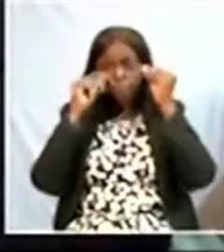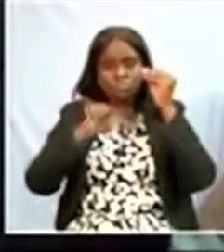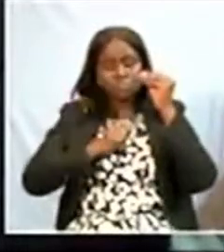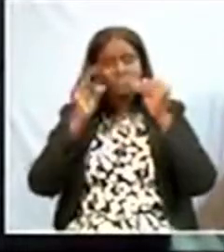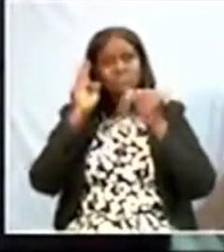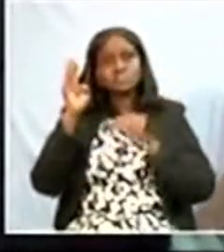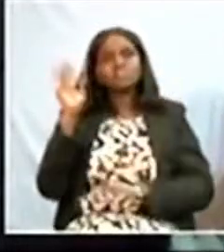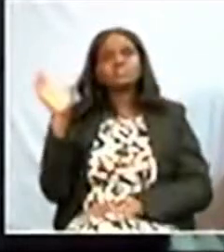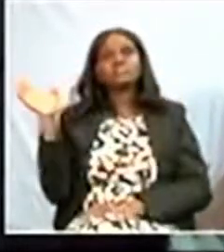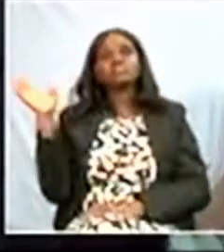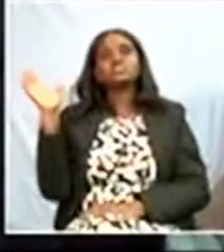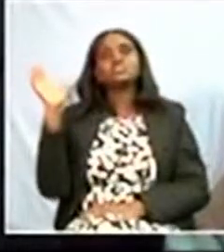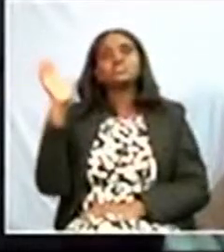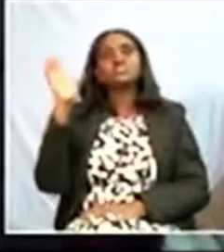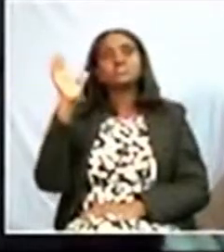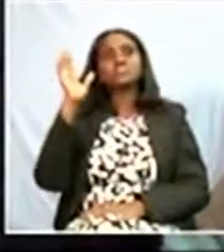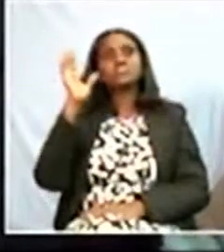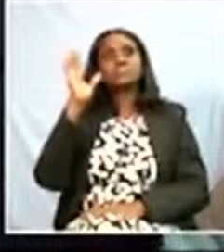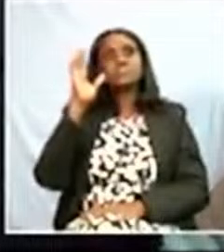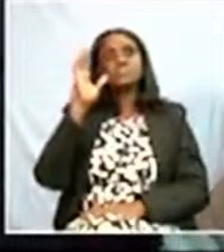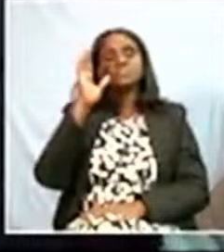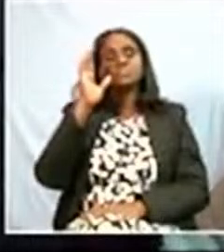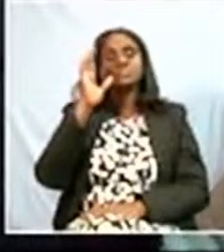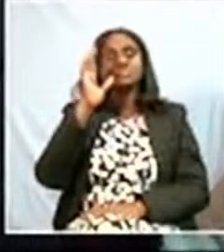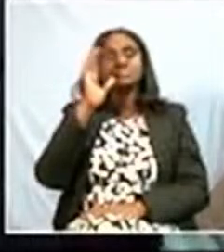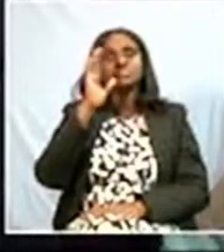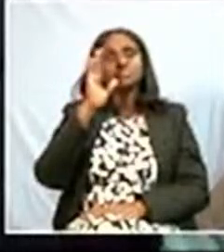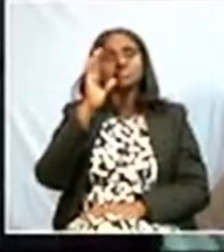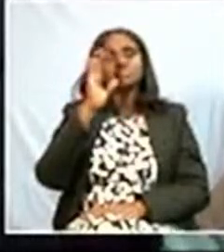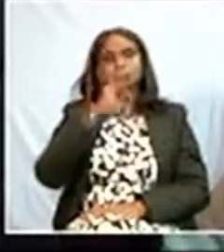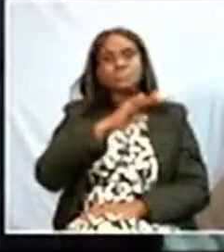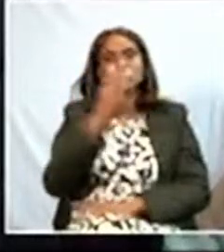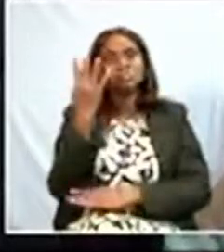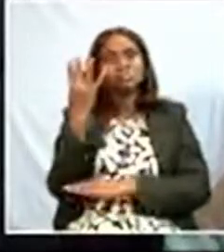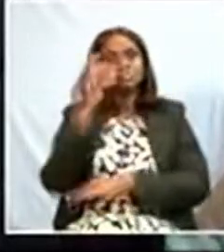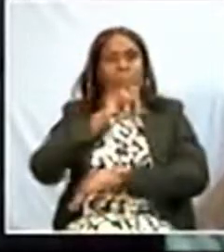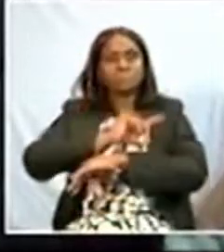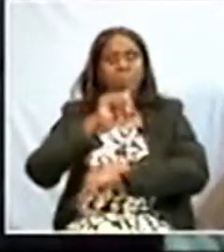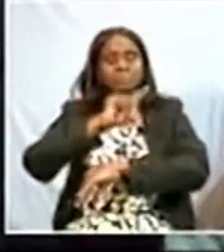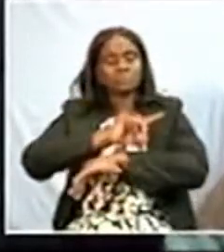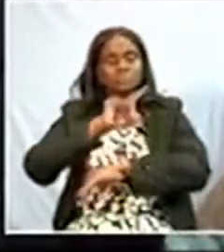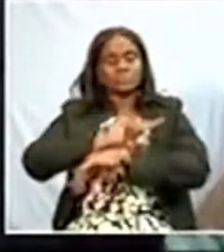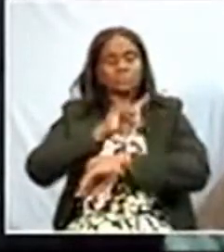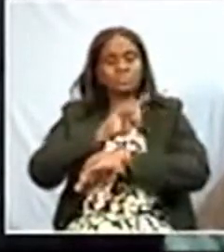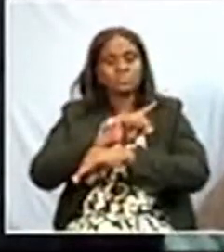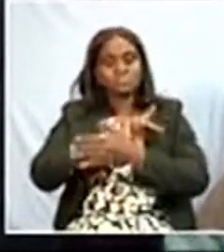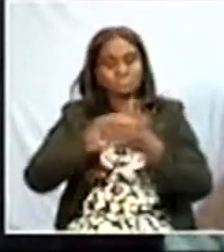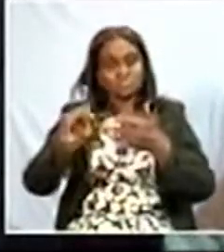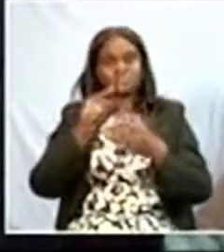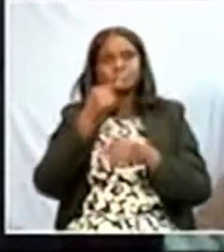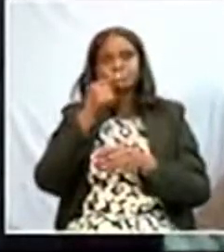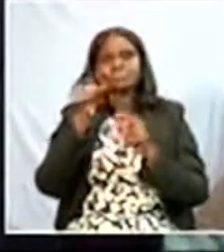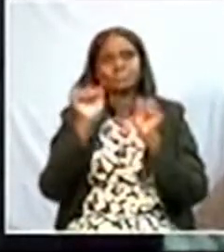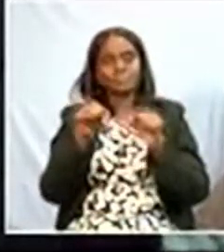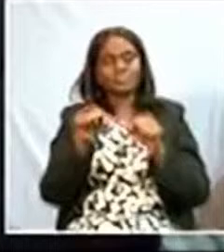to take minimum of 4 days, a week to say.